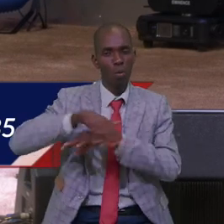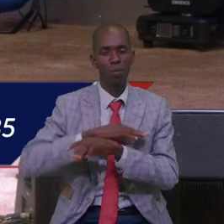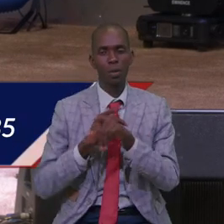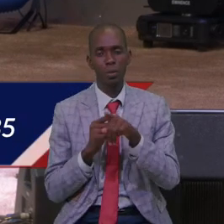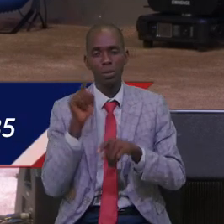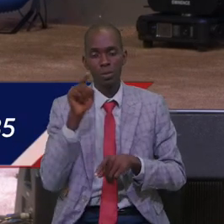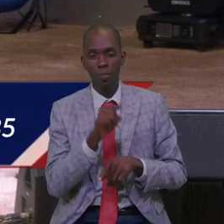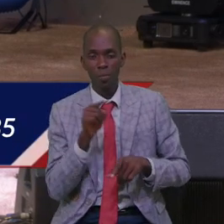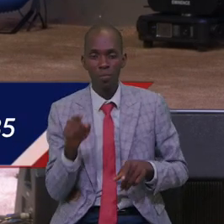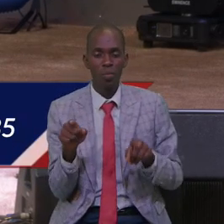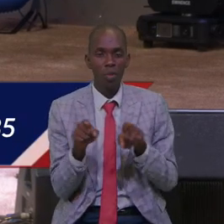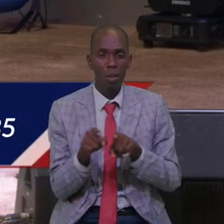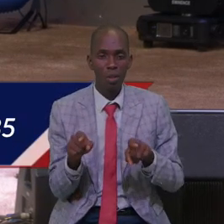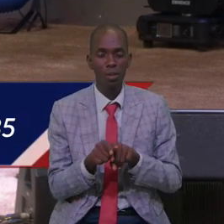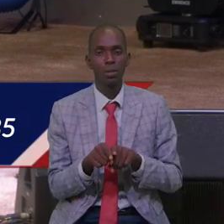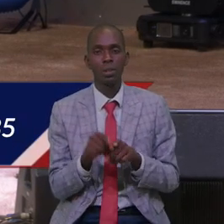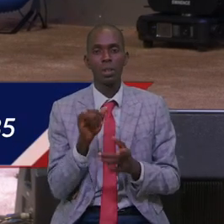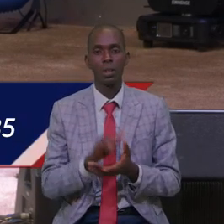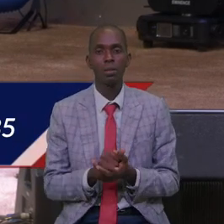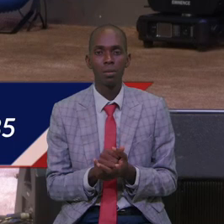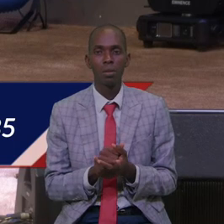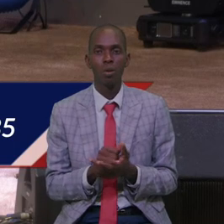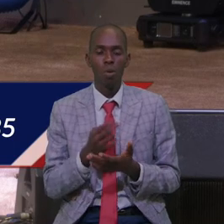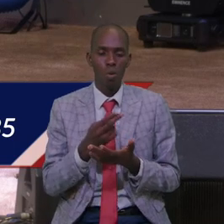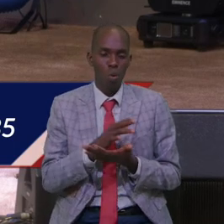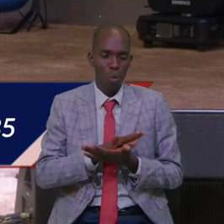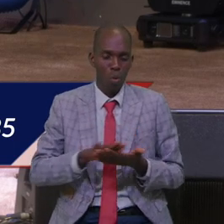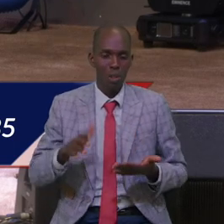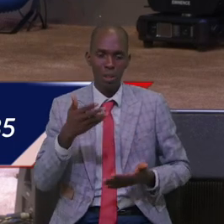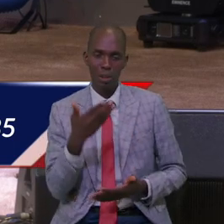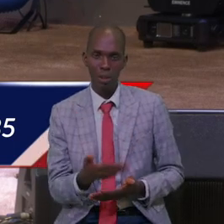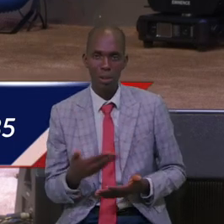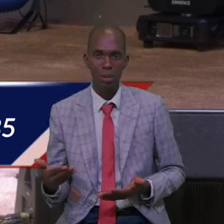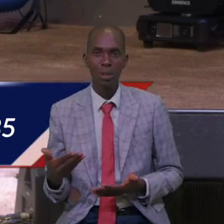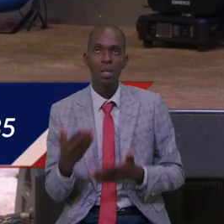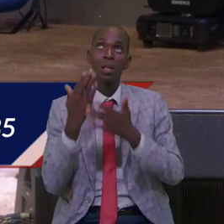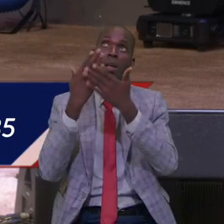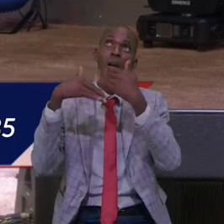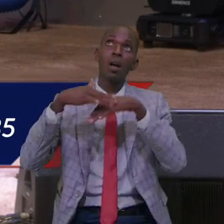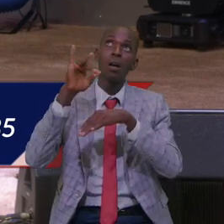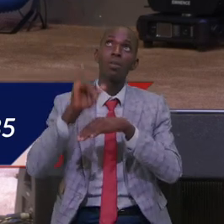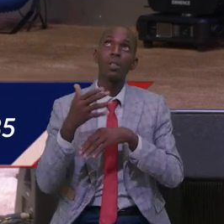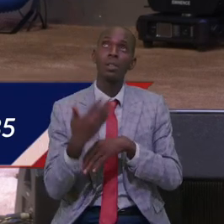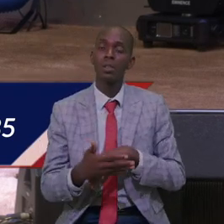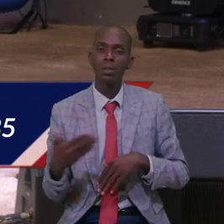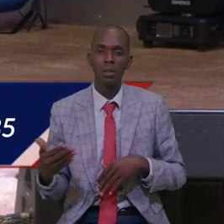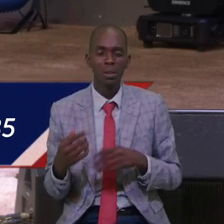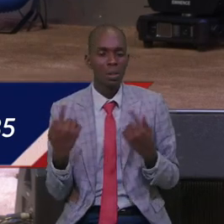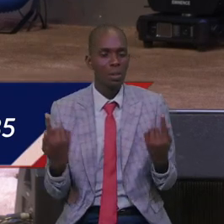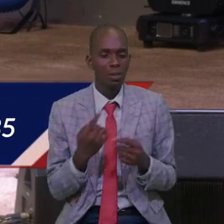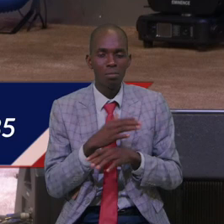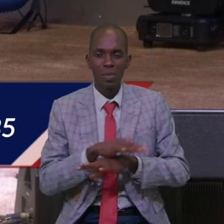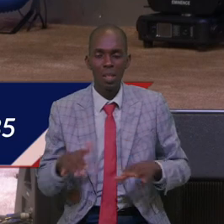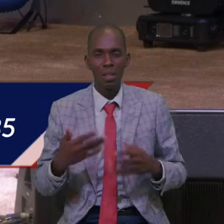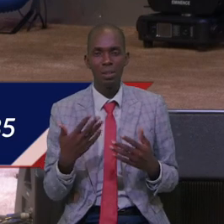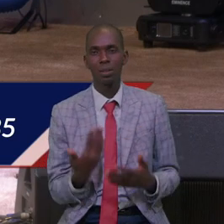Therefore also that holy thing, heavenly thing, sinless thing,